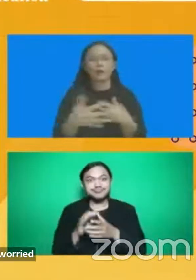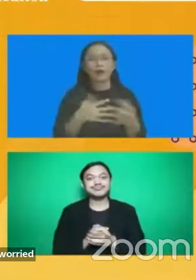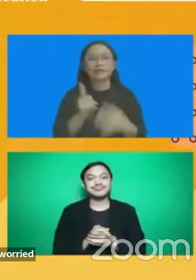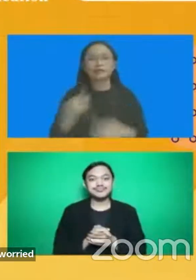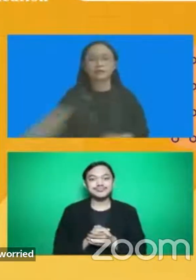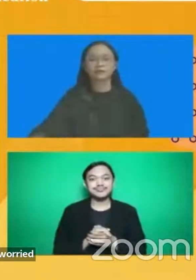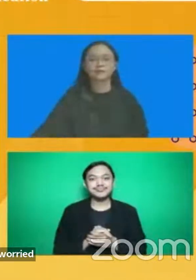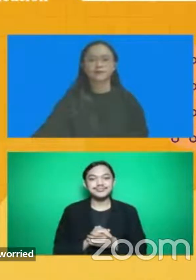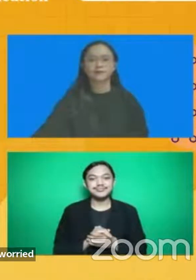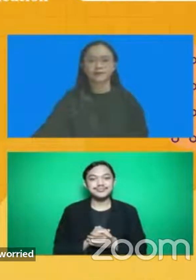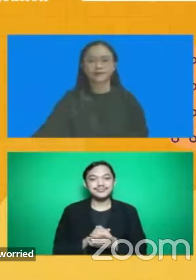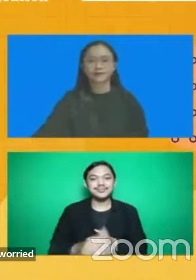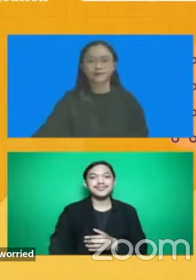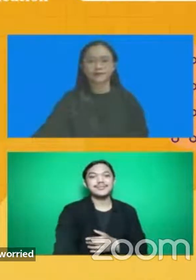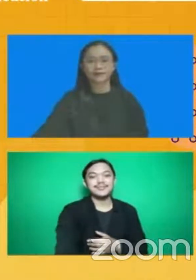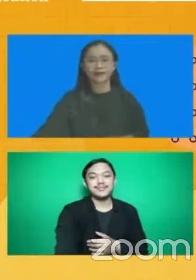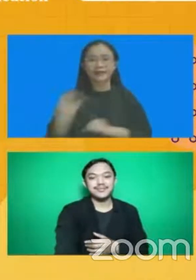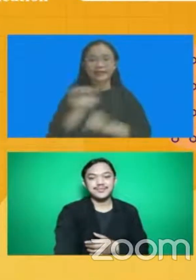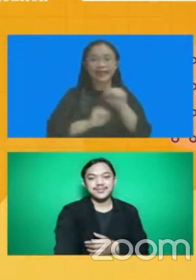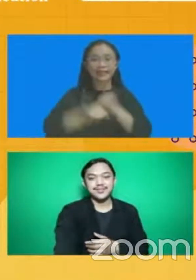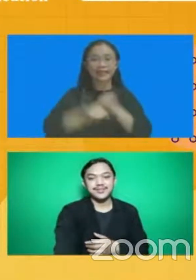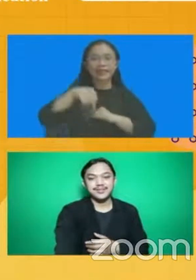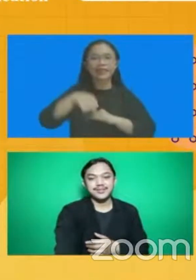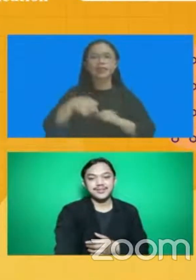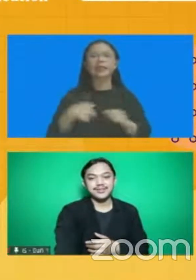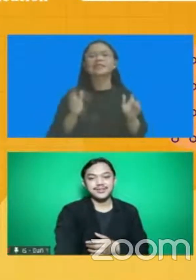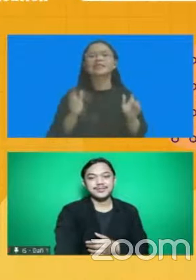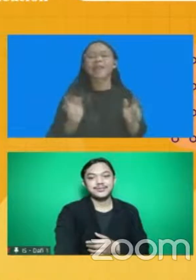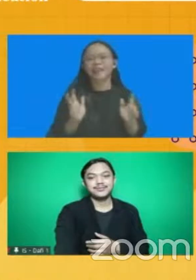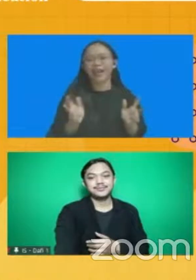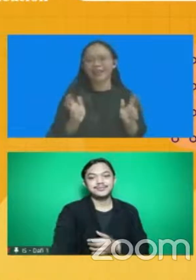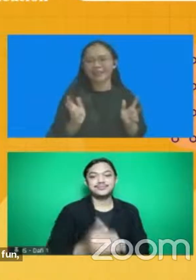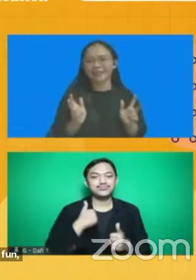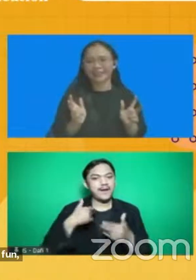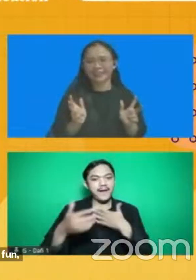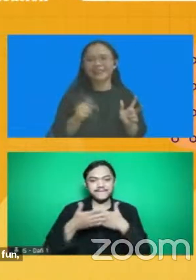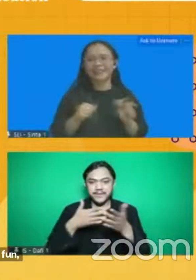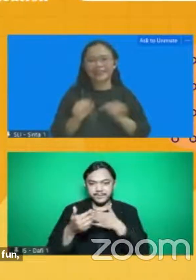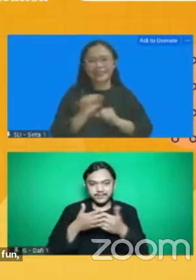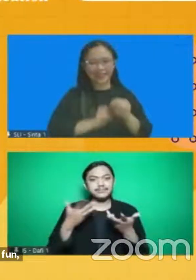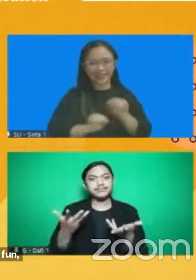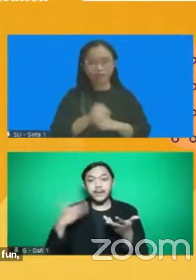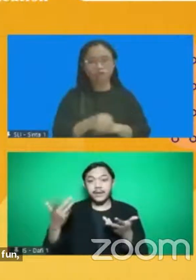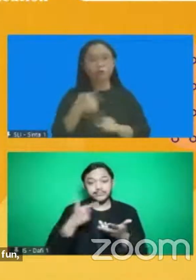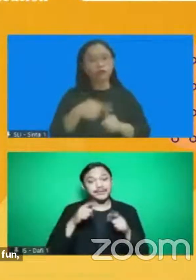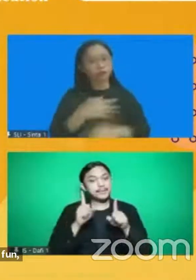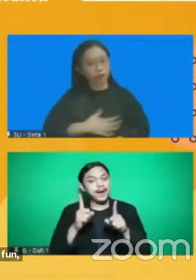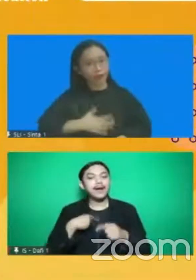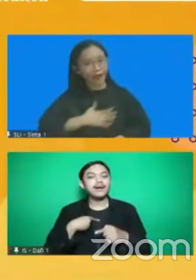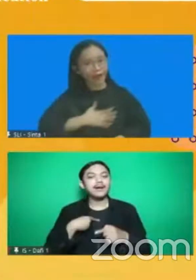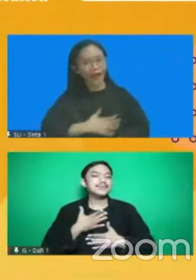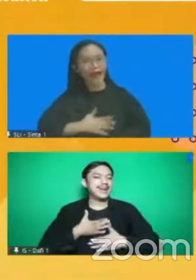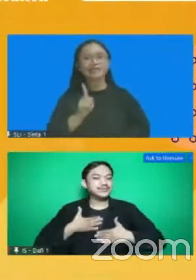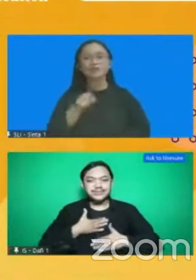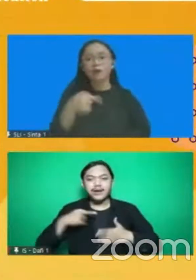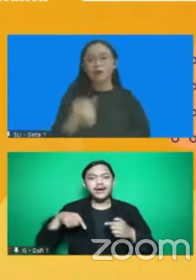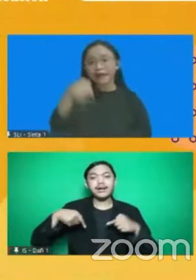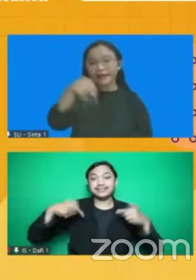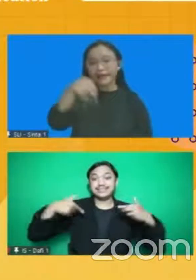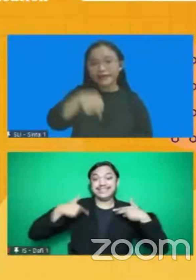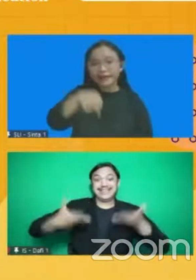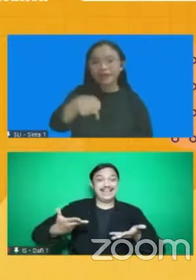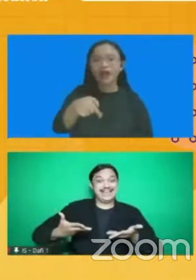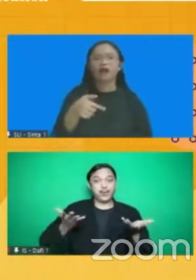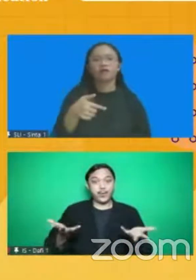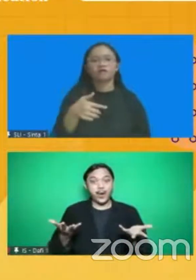exciting, and fun because we will have not only main session webinar, but we will